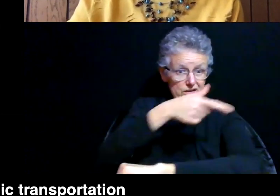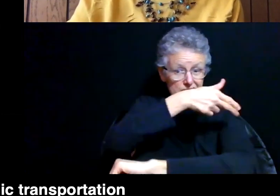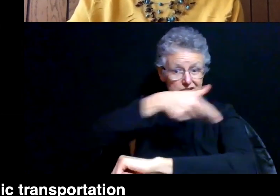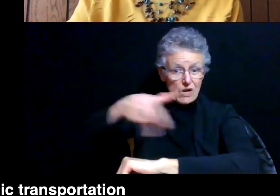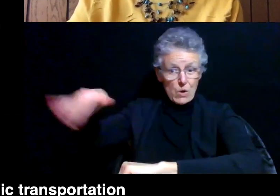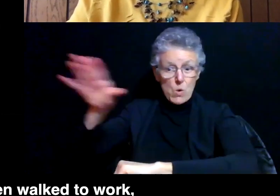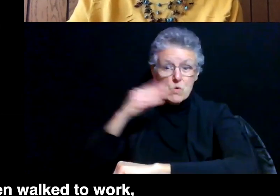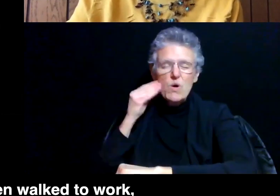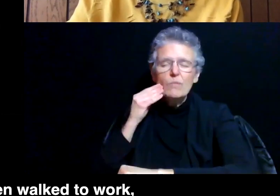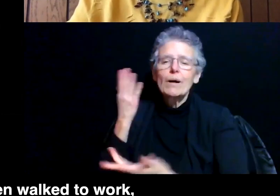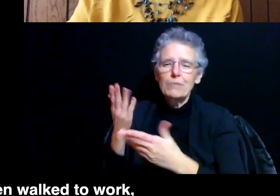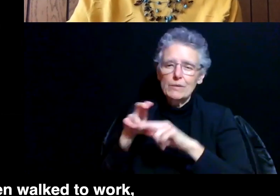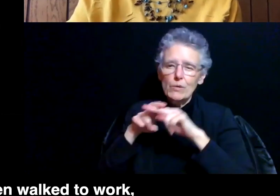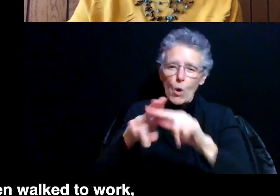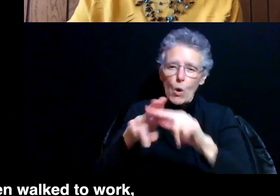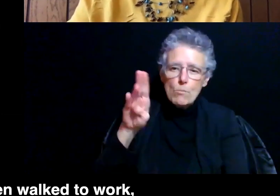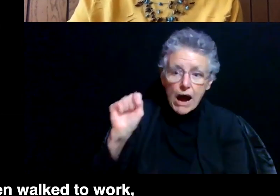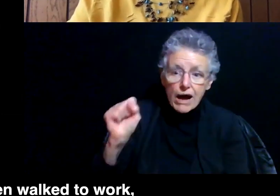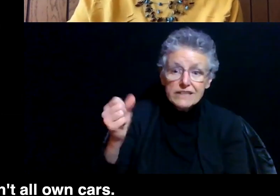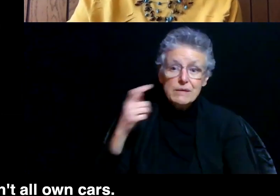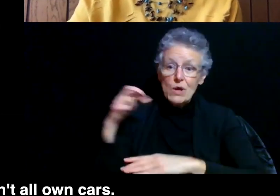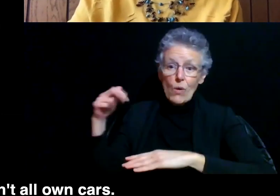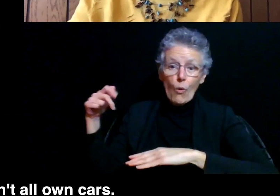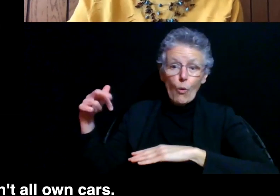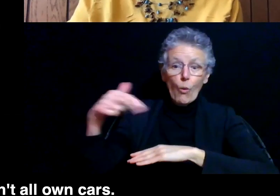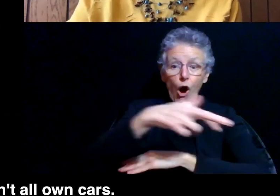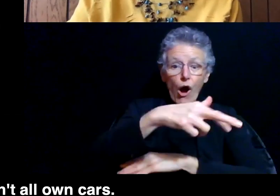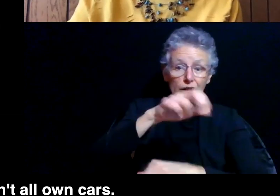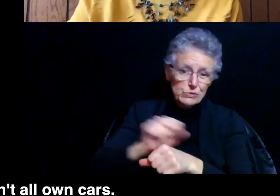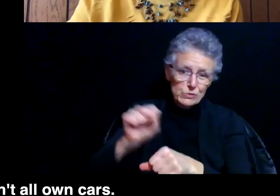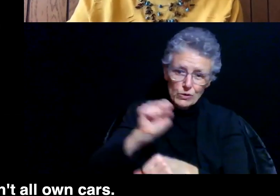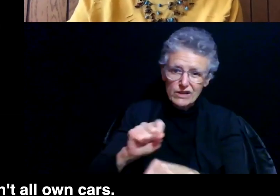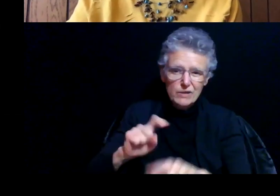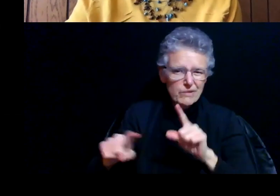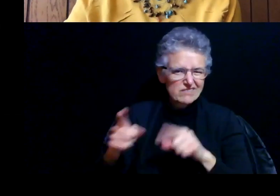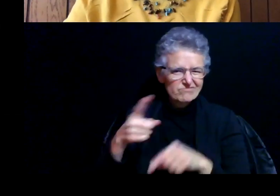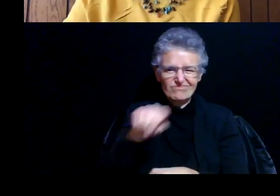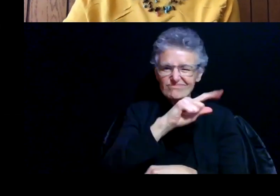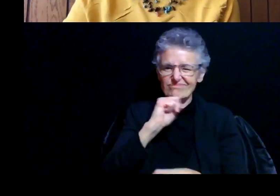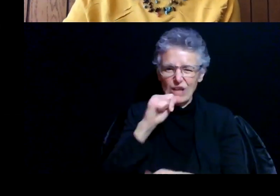public transportation or might have even walked to work, but they didn't all own cars.